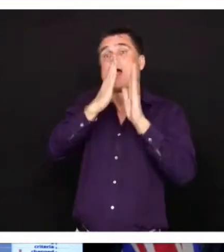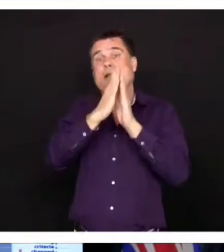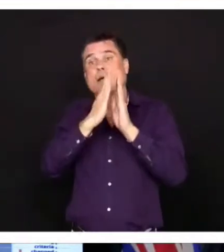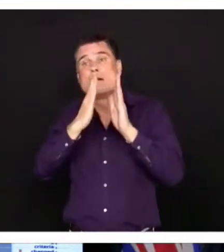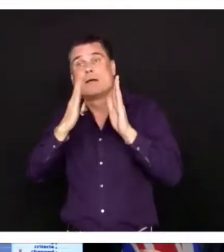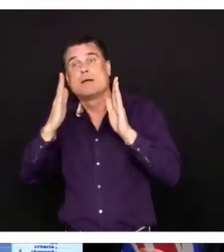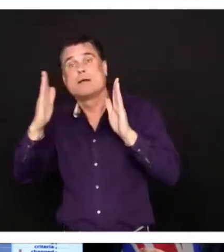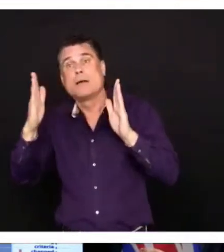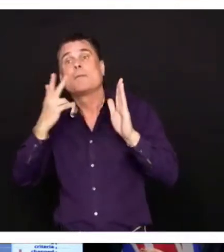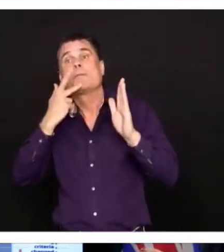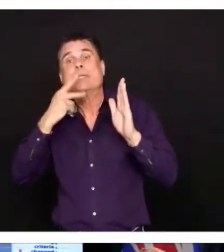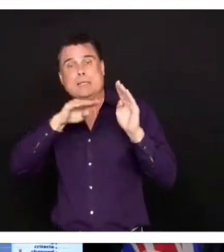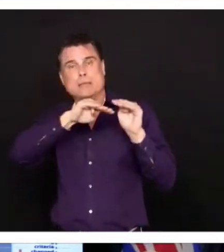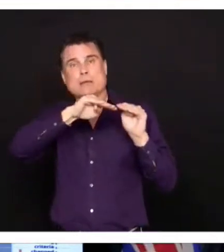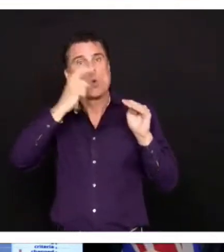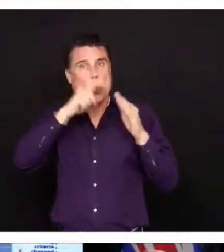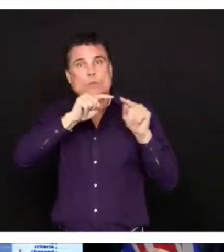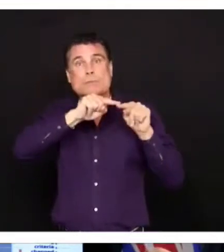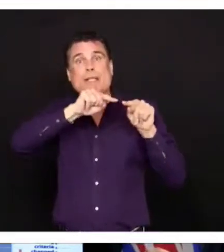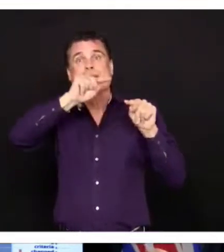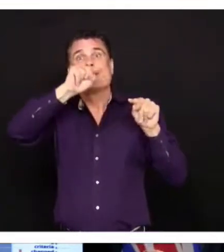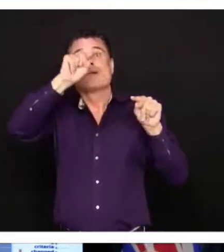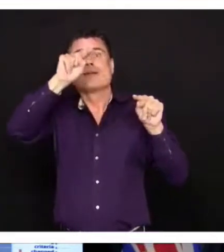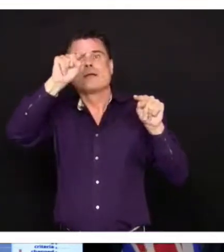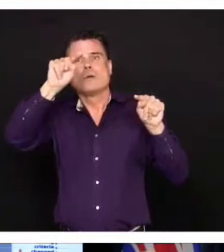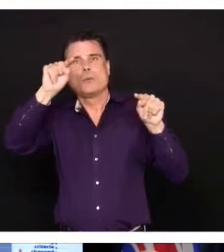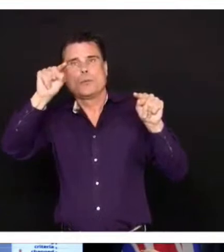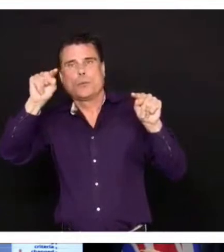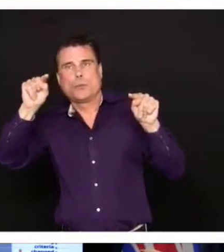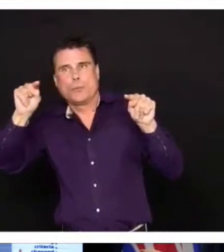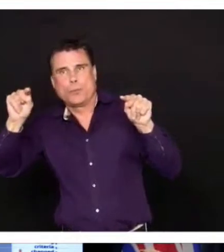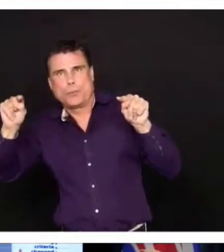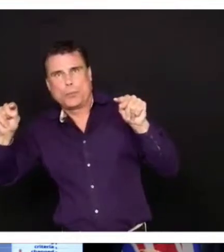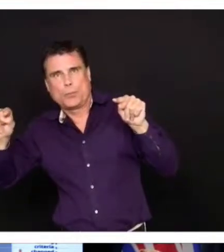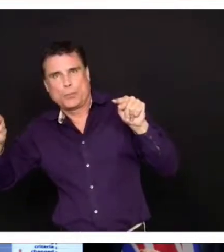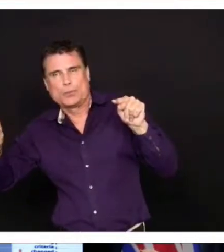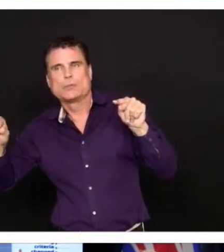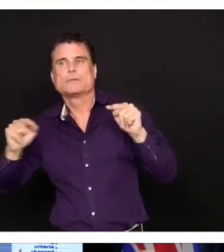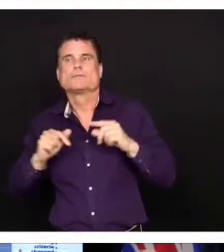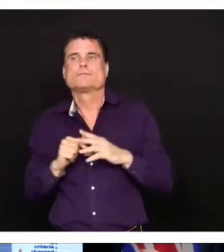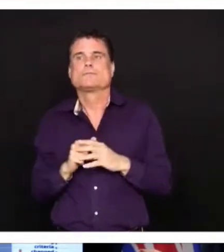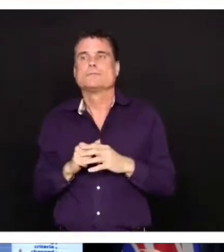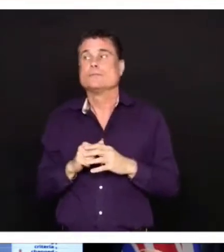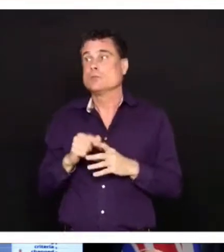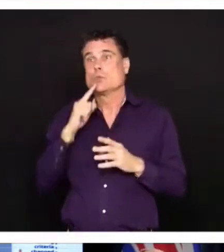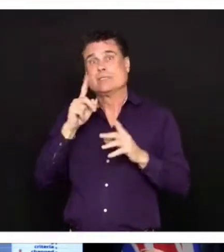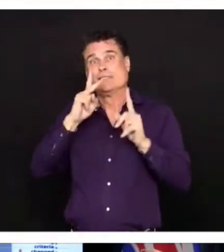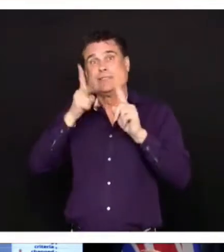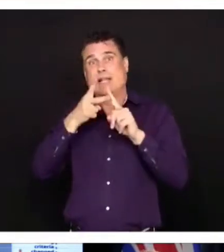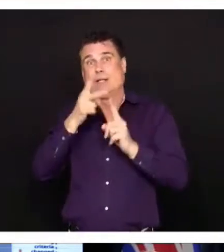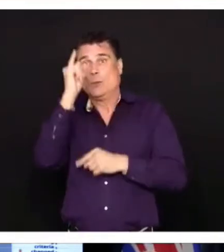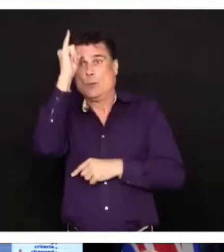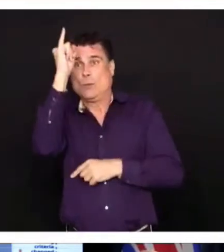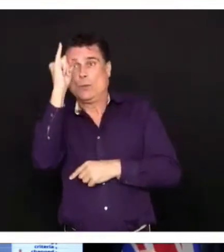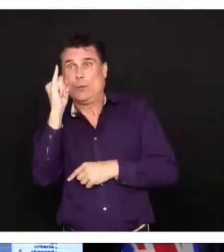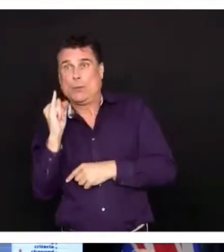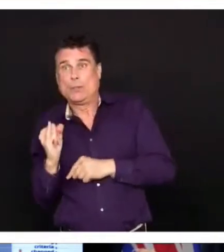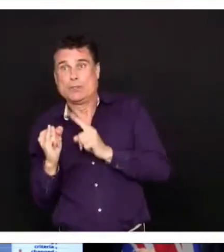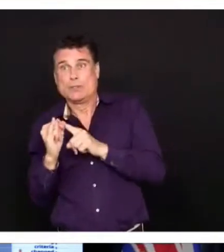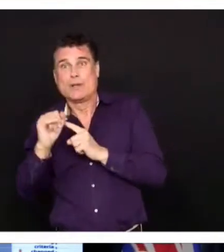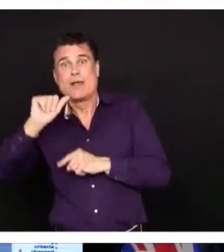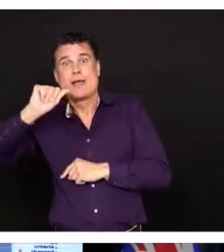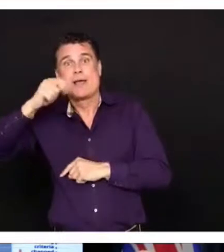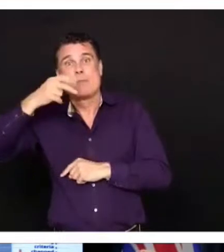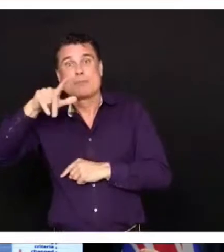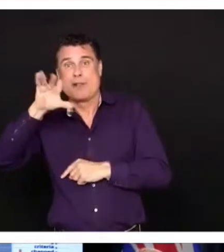said that now is our time, we have capacity in our system, and to be able to start broadening our testing again to make sure